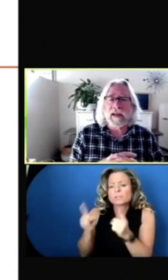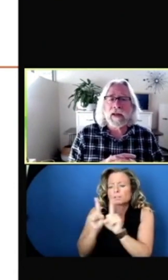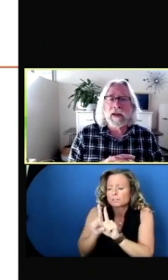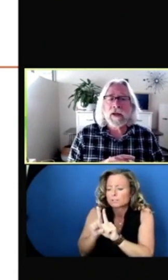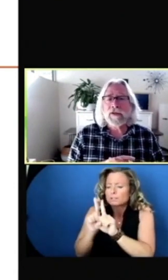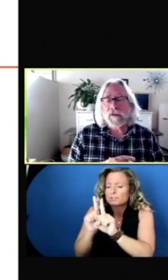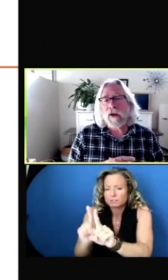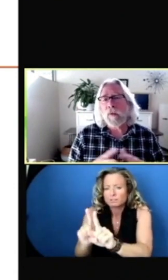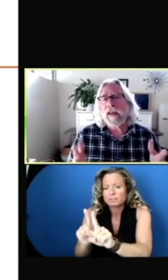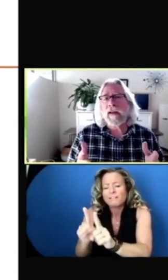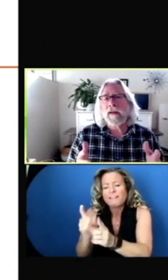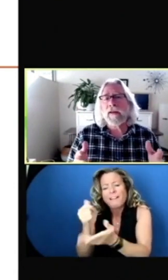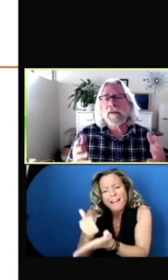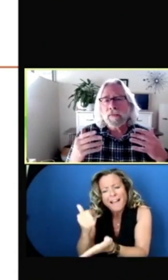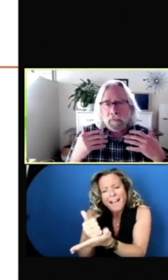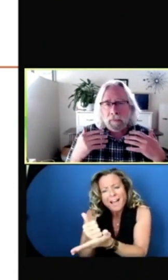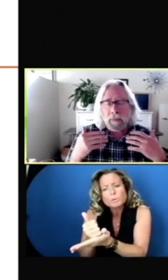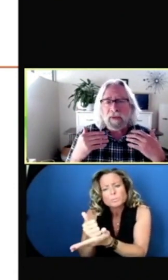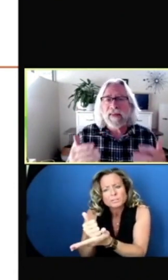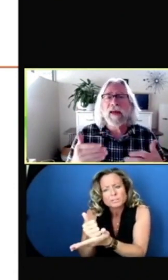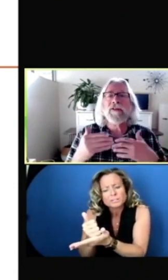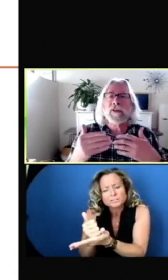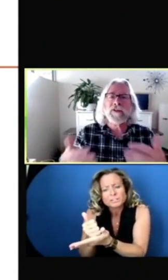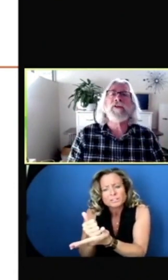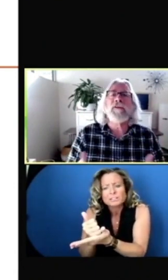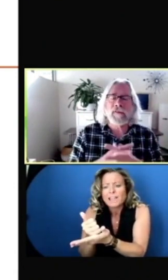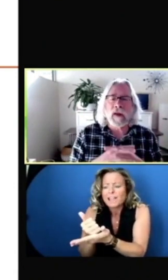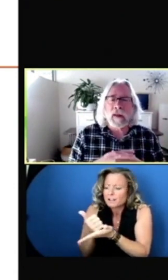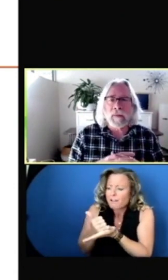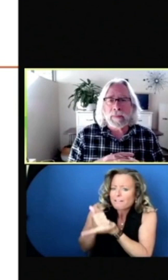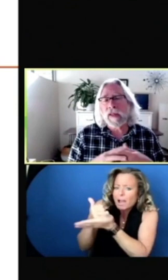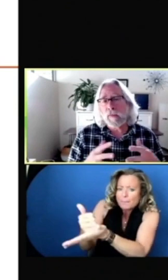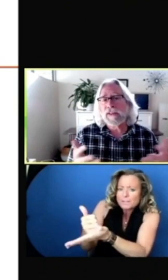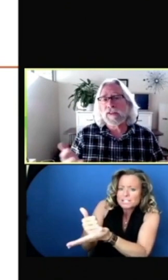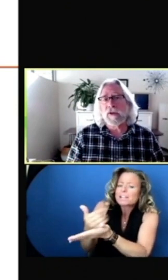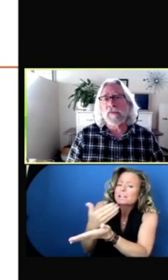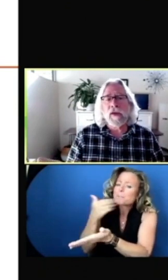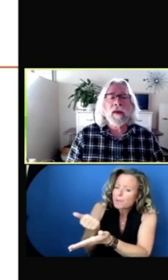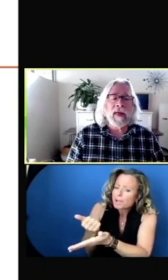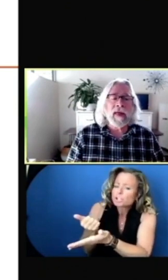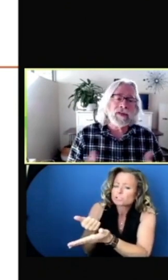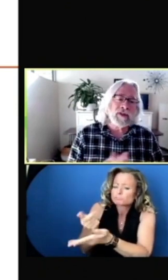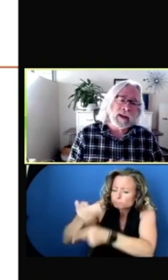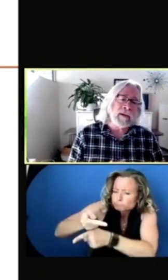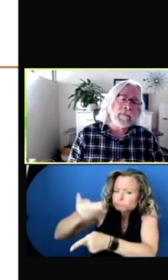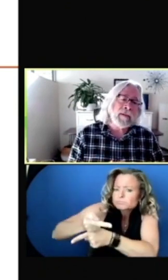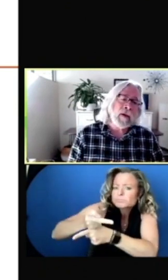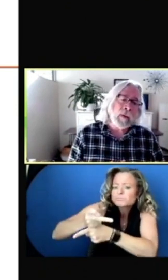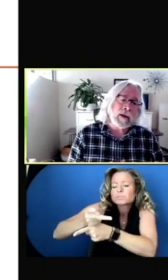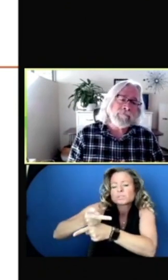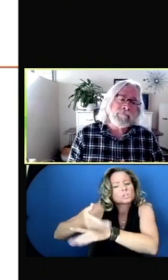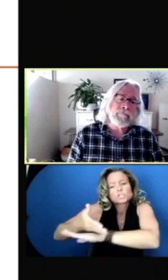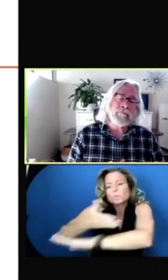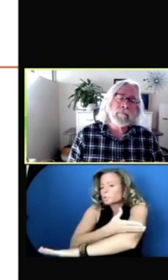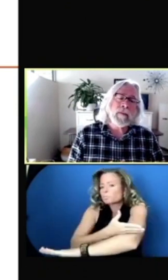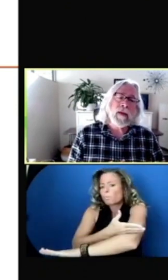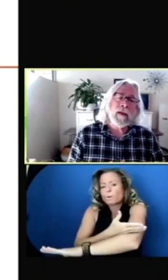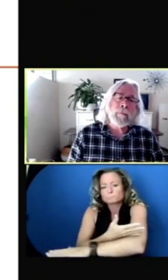they say, so that we can be there to serve the people that we serve that much better.